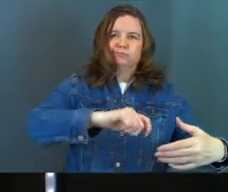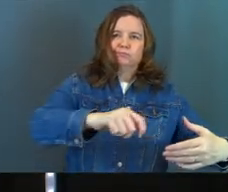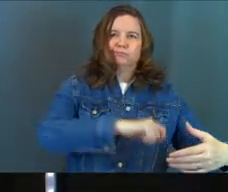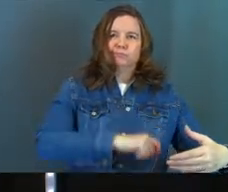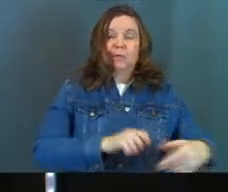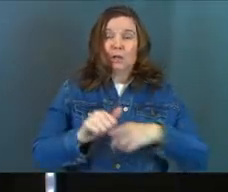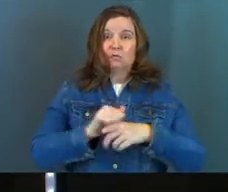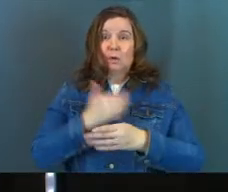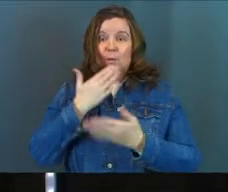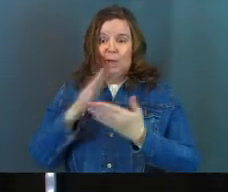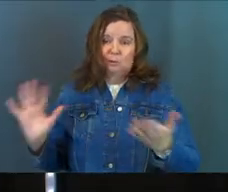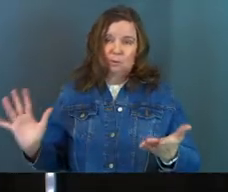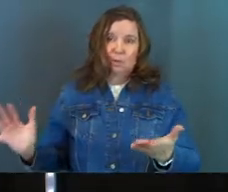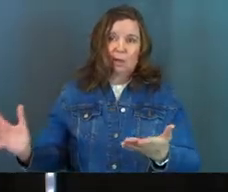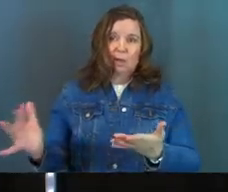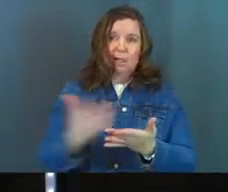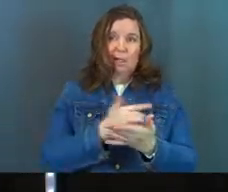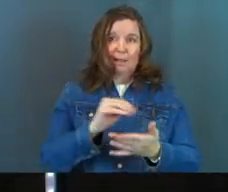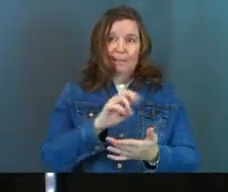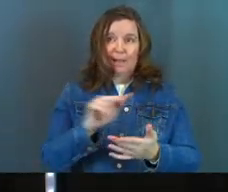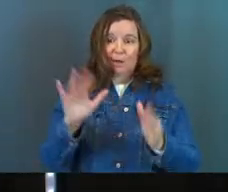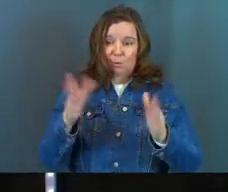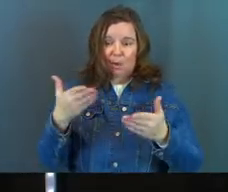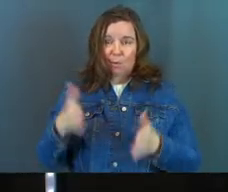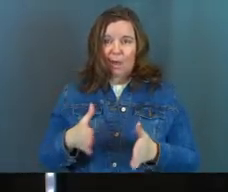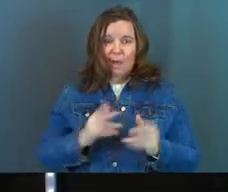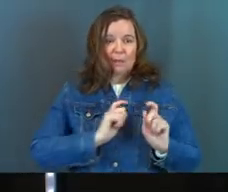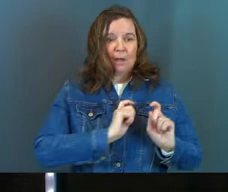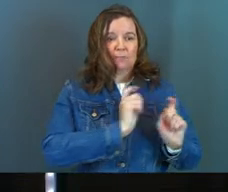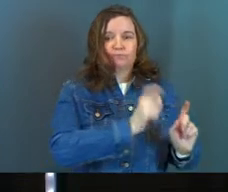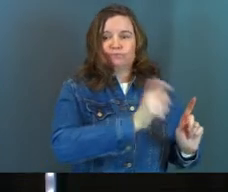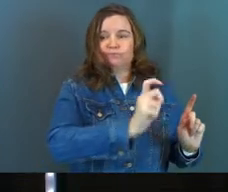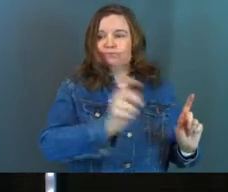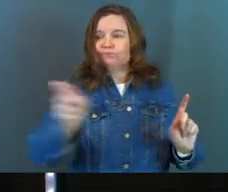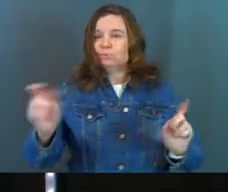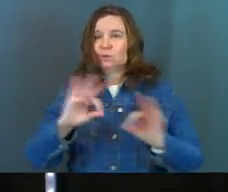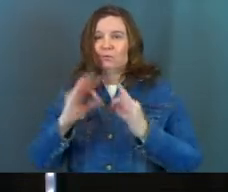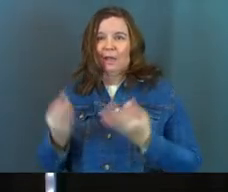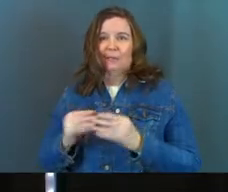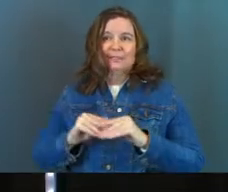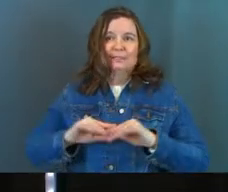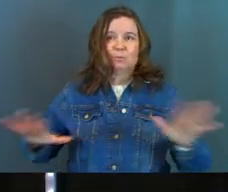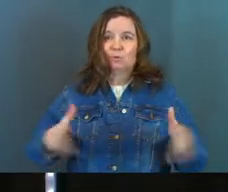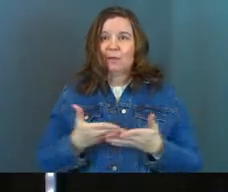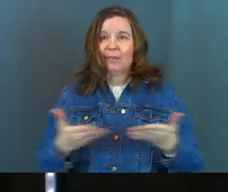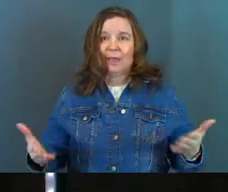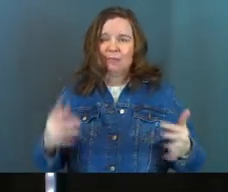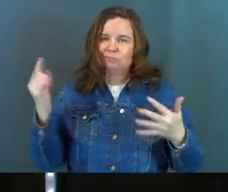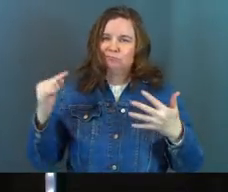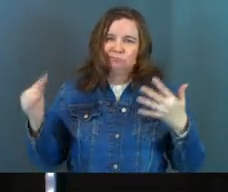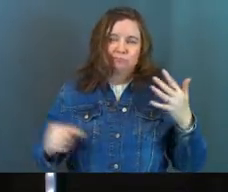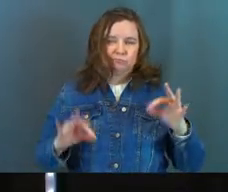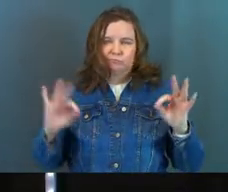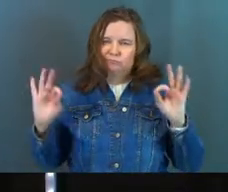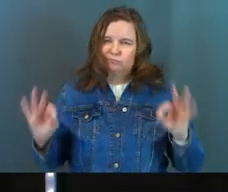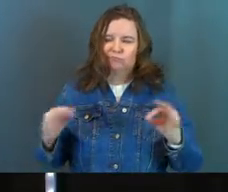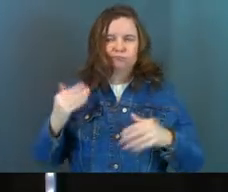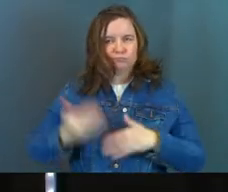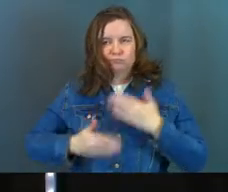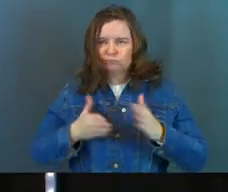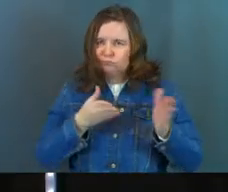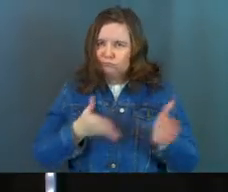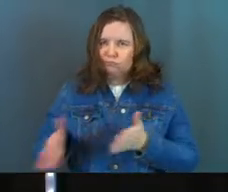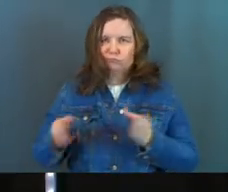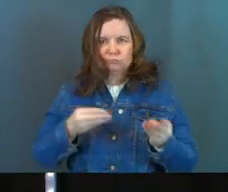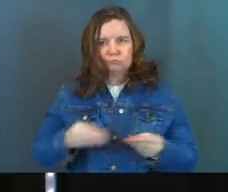well on how to collect manna in a great way. Get it to all the family. Let's do a whole distribution thing, right? Like, let's do